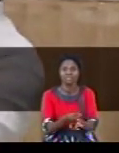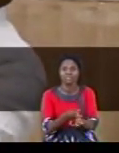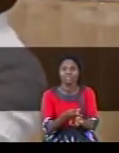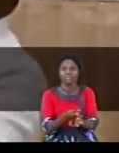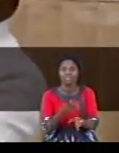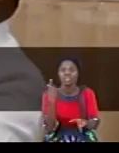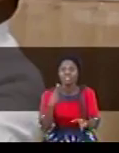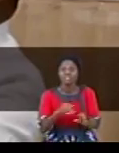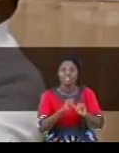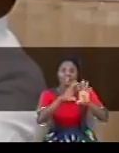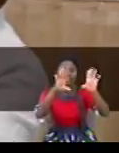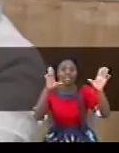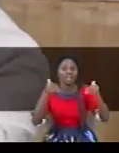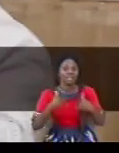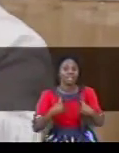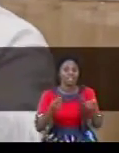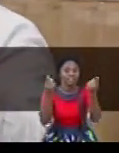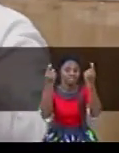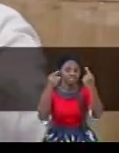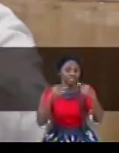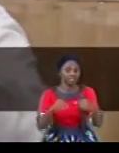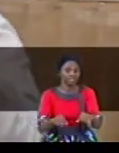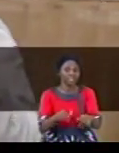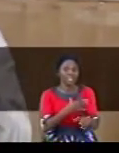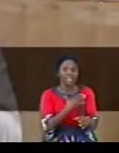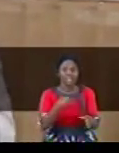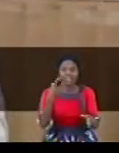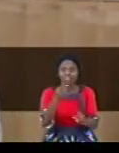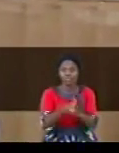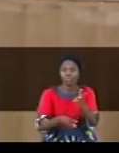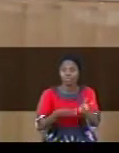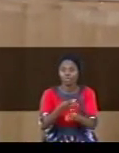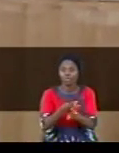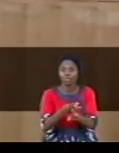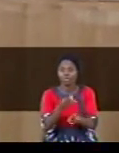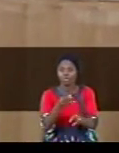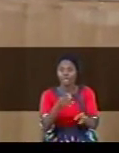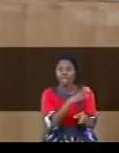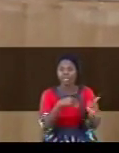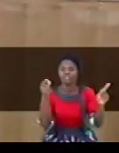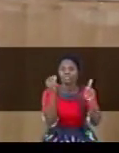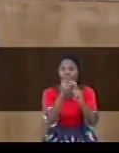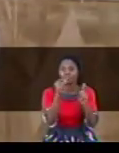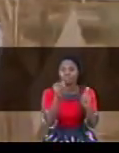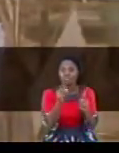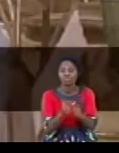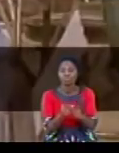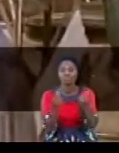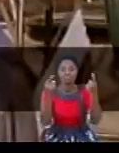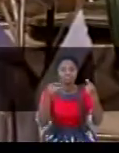the light has come and the world unveiled.